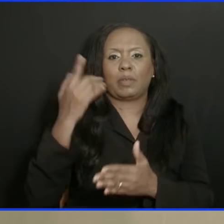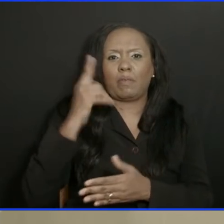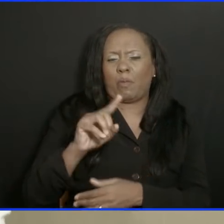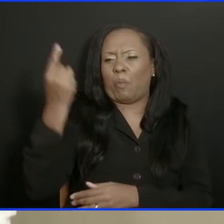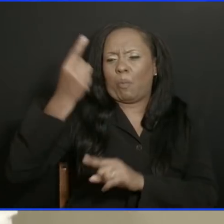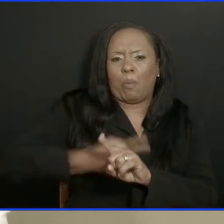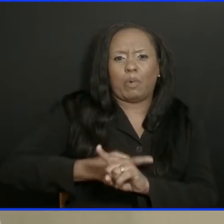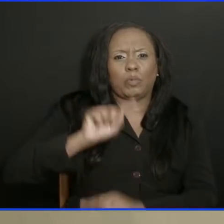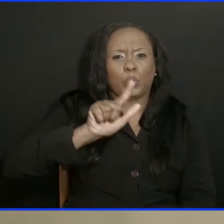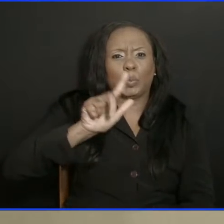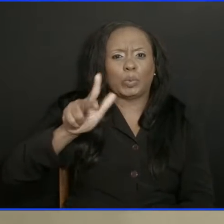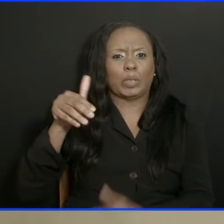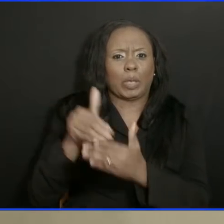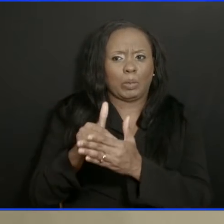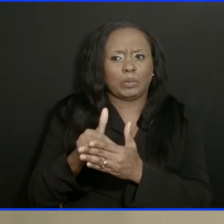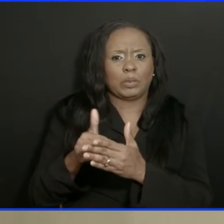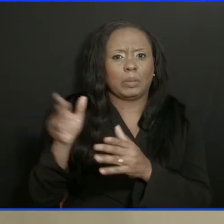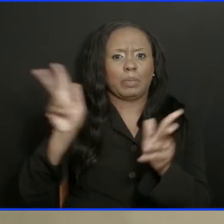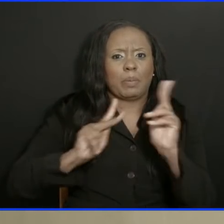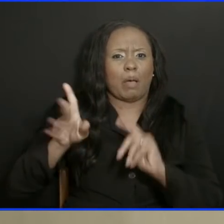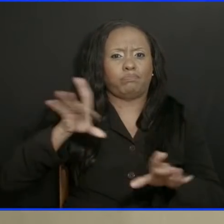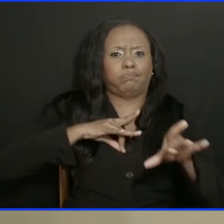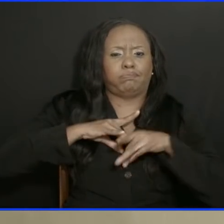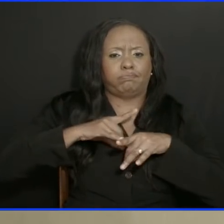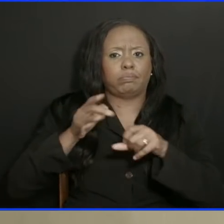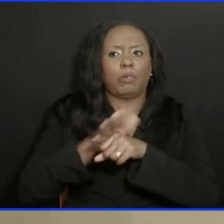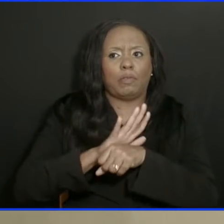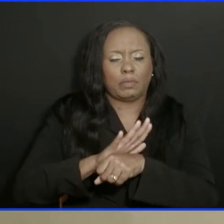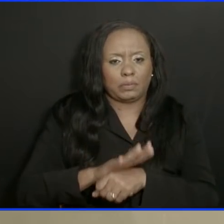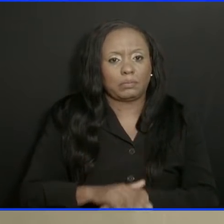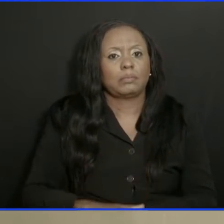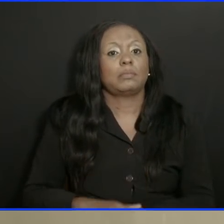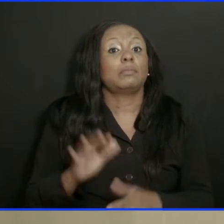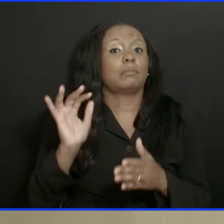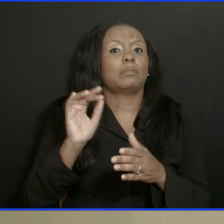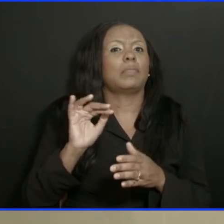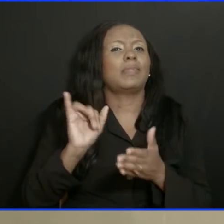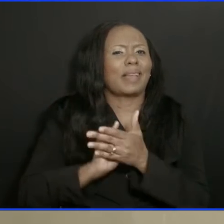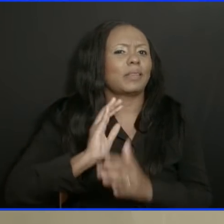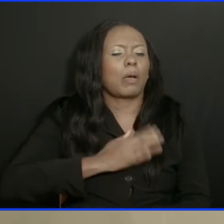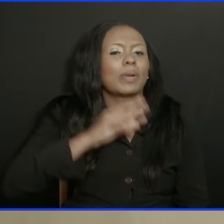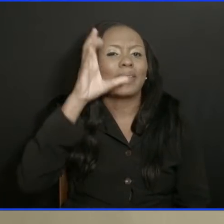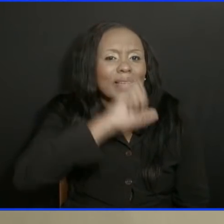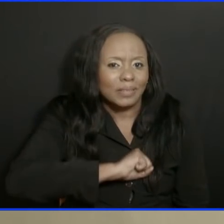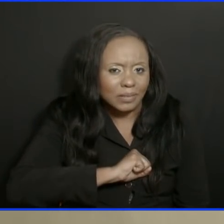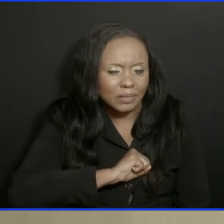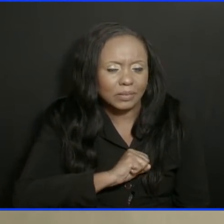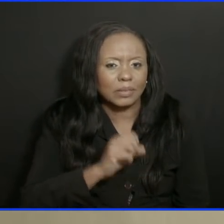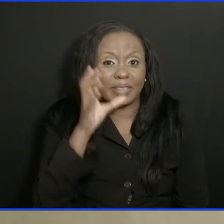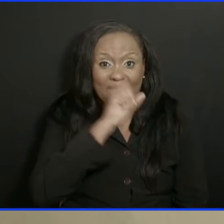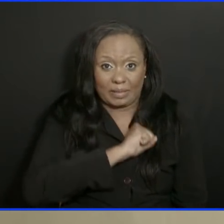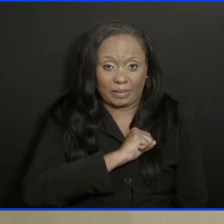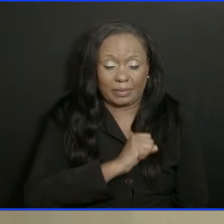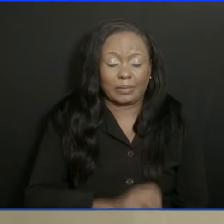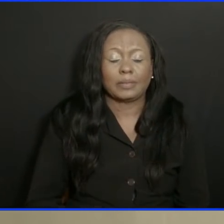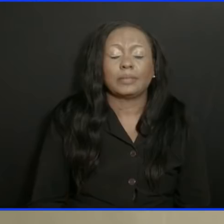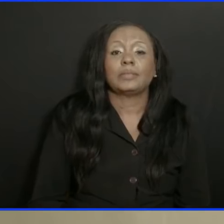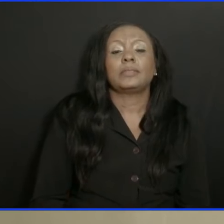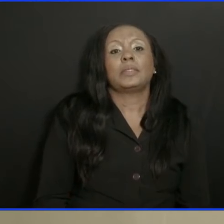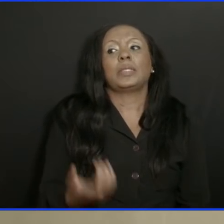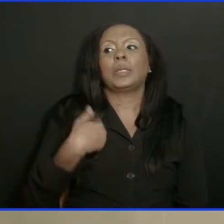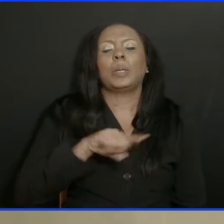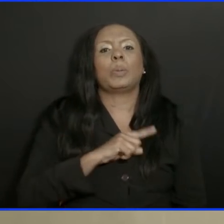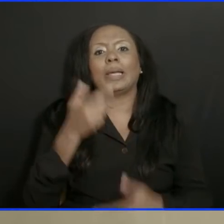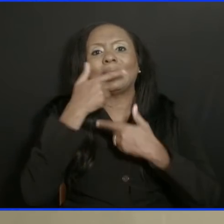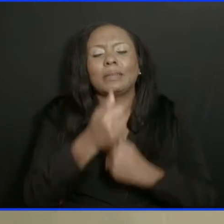1 month wave. So with Omicron, we are particularly interested in the burden on the